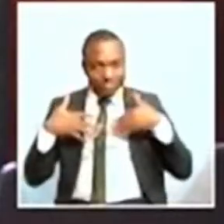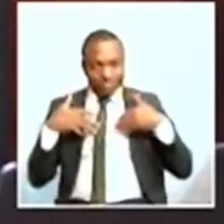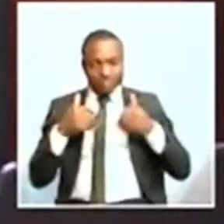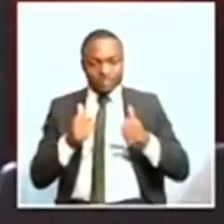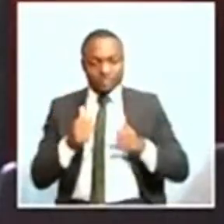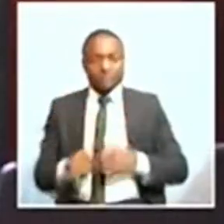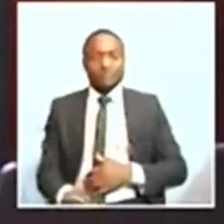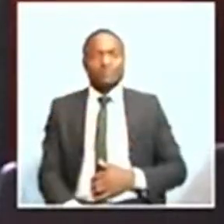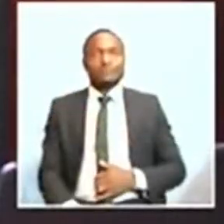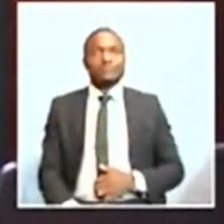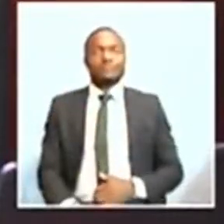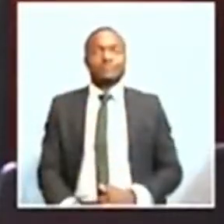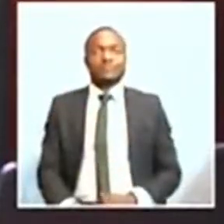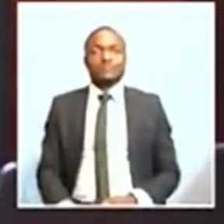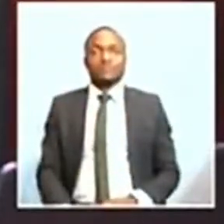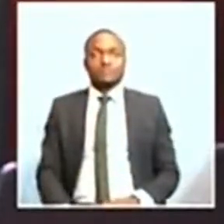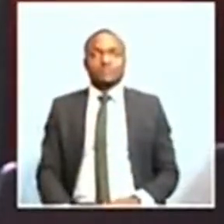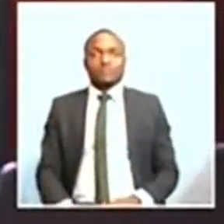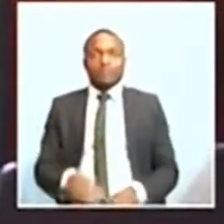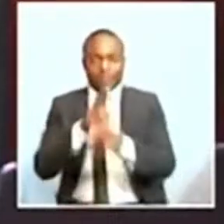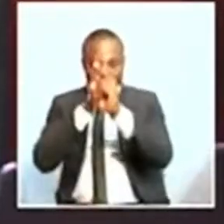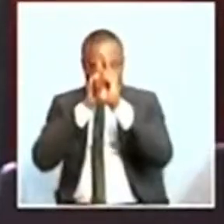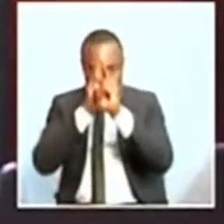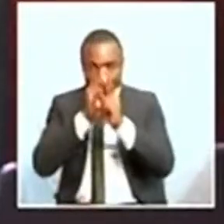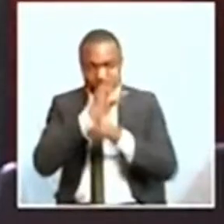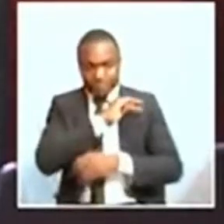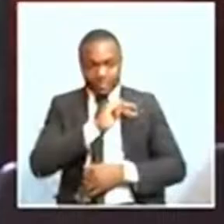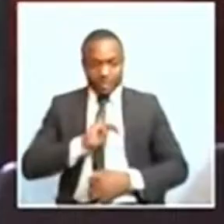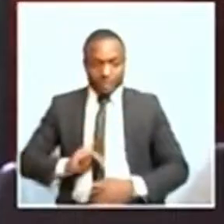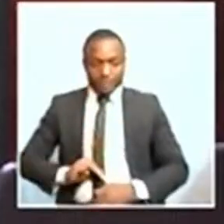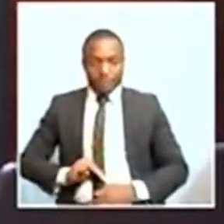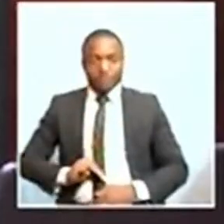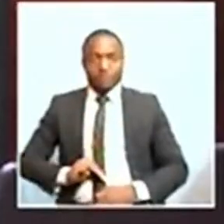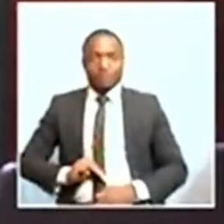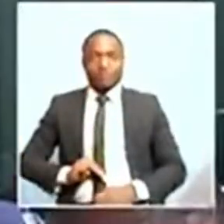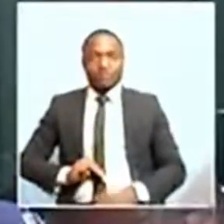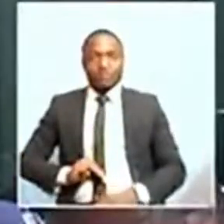Health. The Honorable Member for Kwacha.